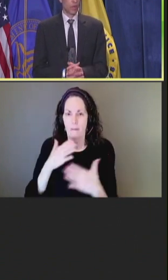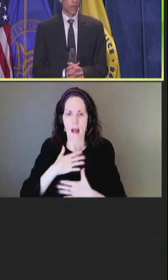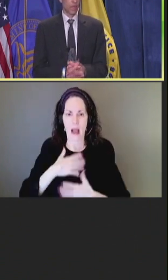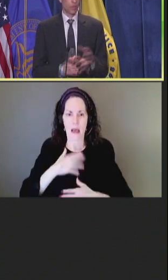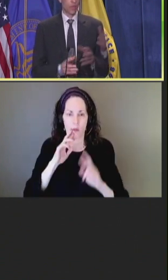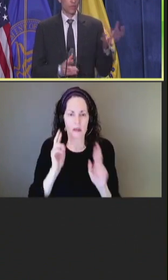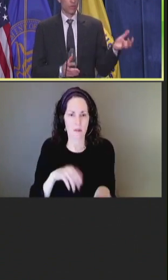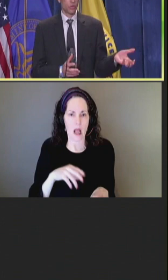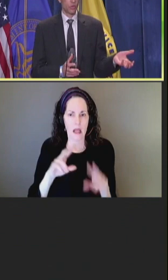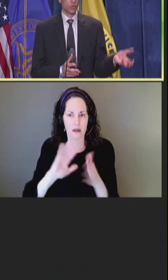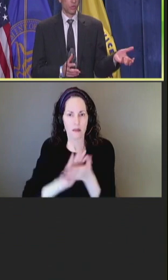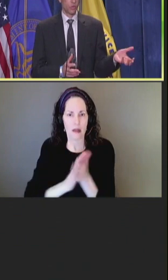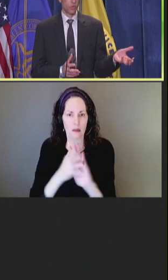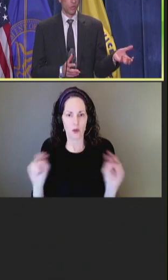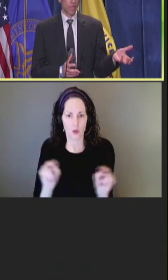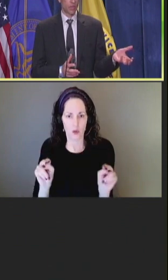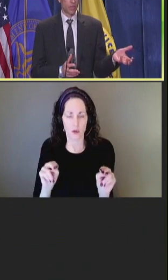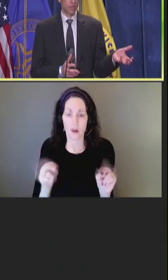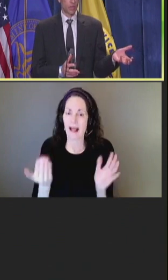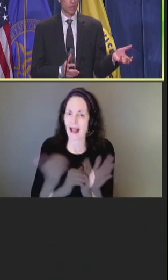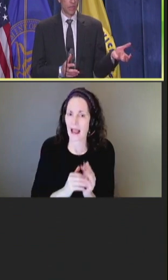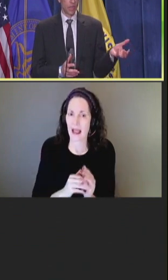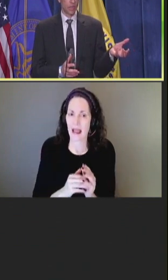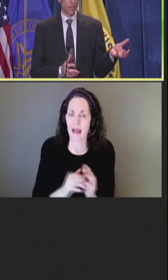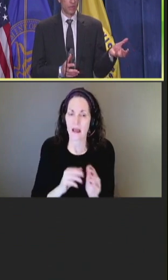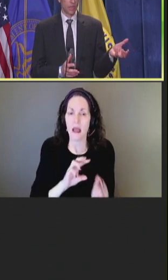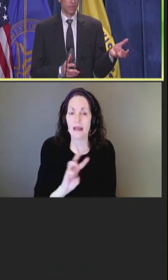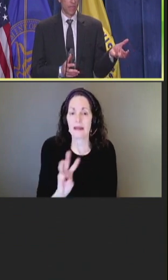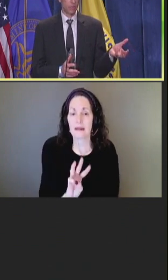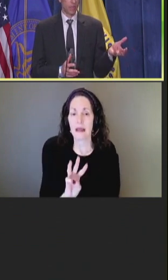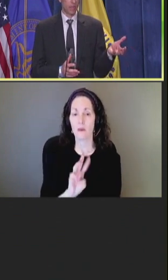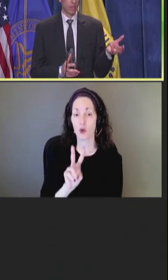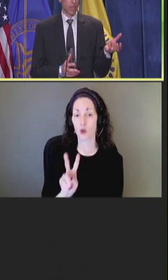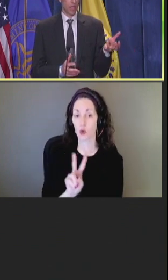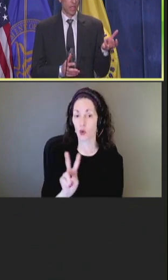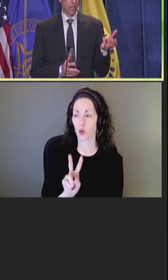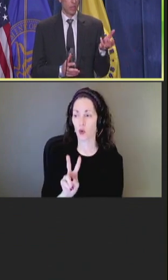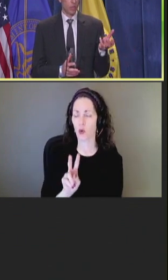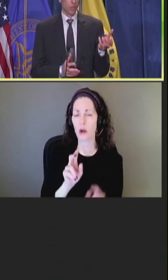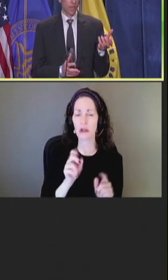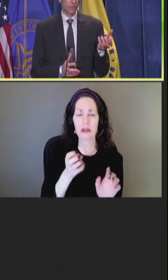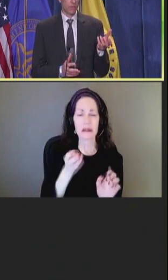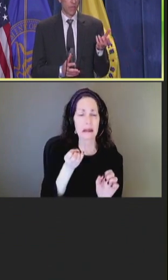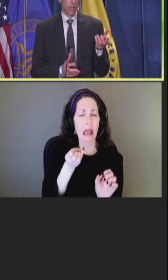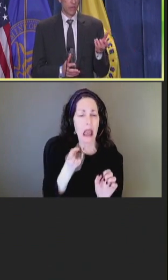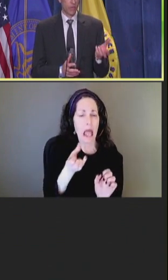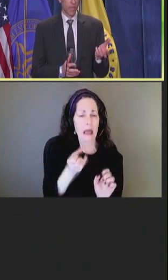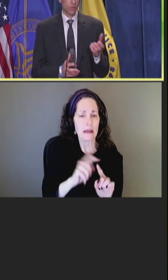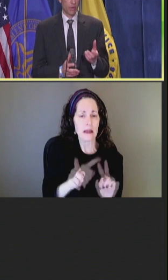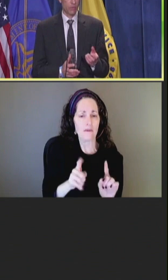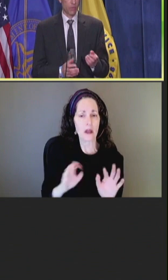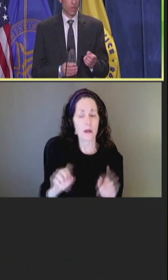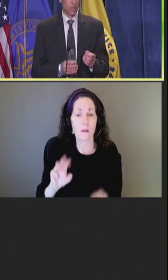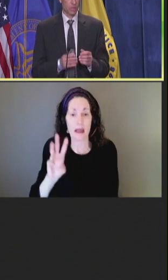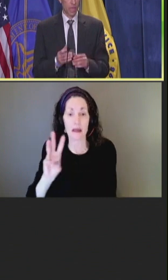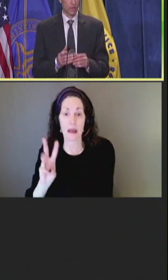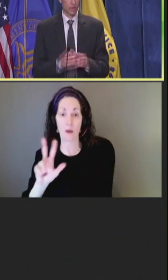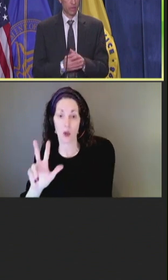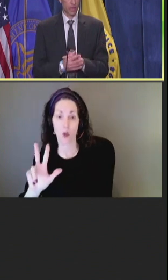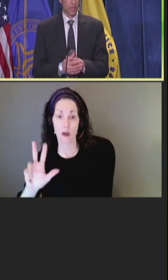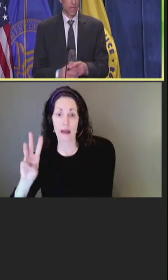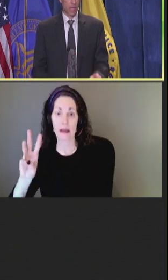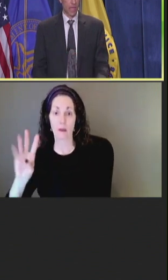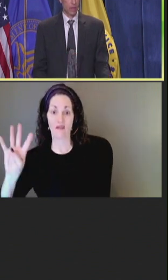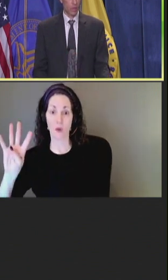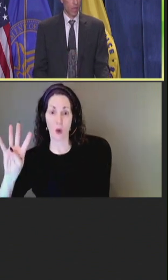So again, wave 2, modest difference, if any, but then in wave 3 and wave 4, a substantial